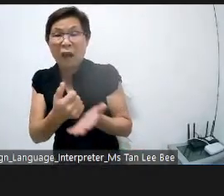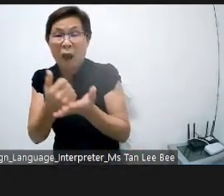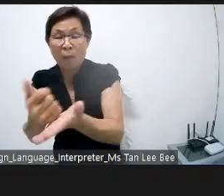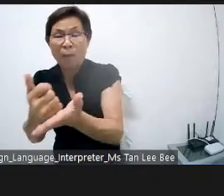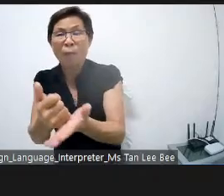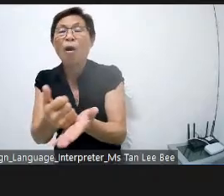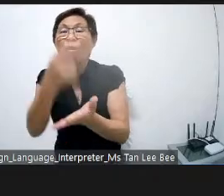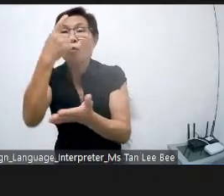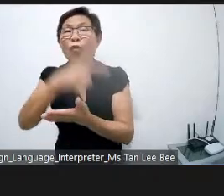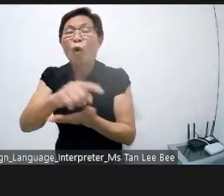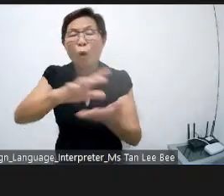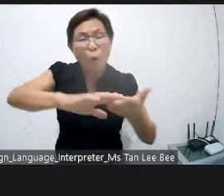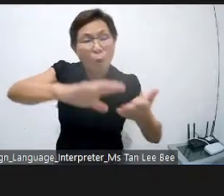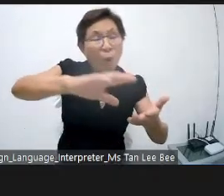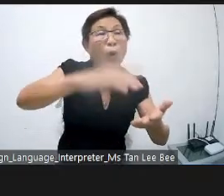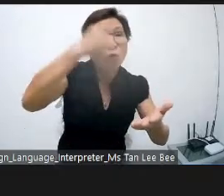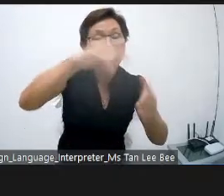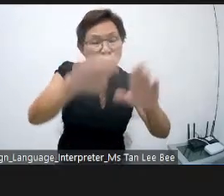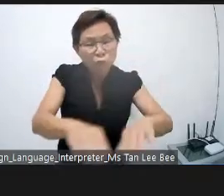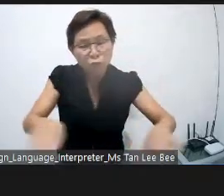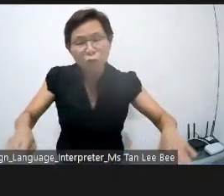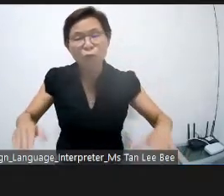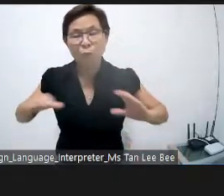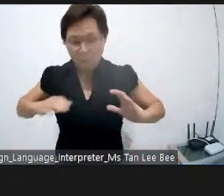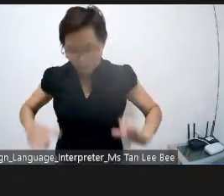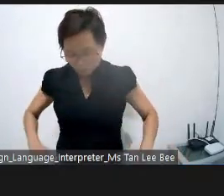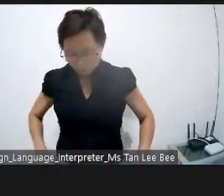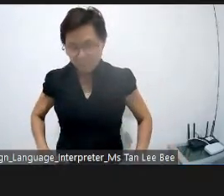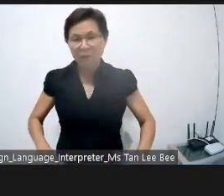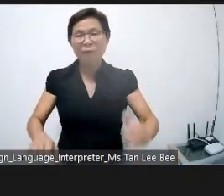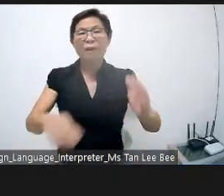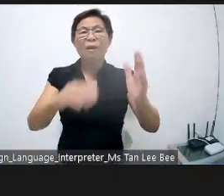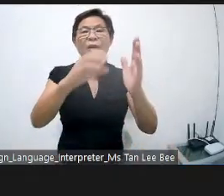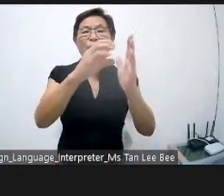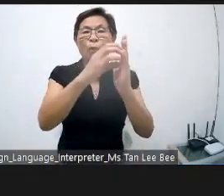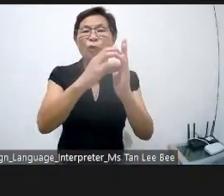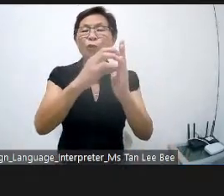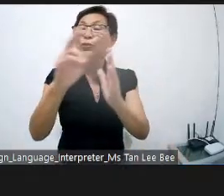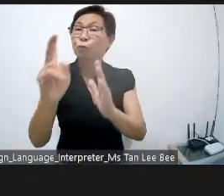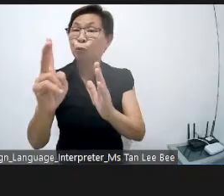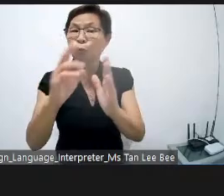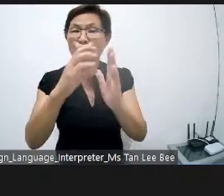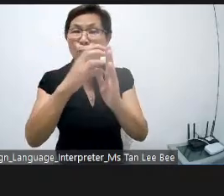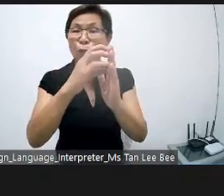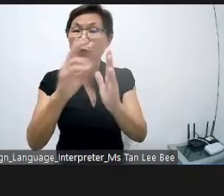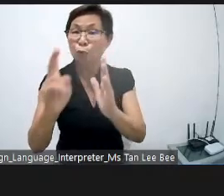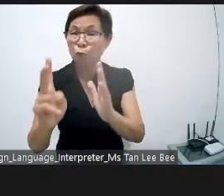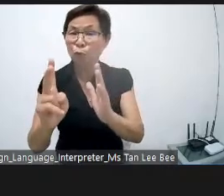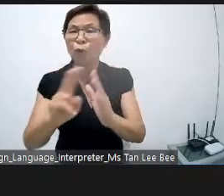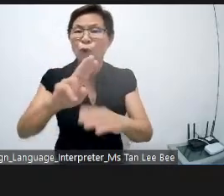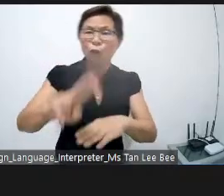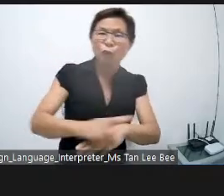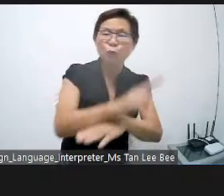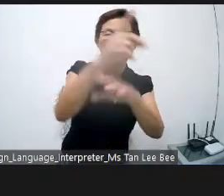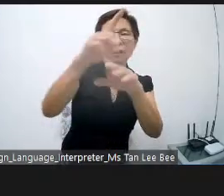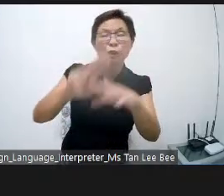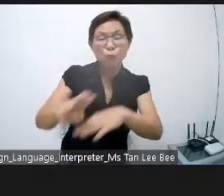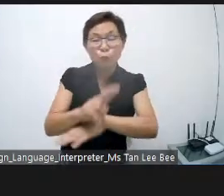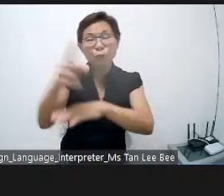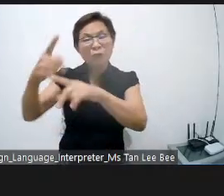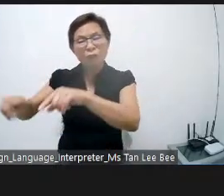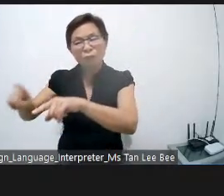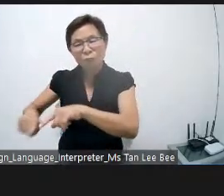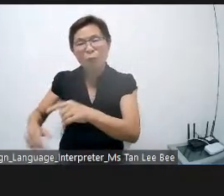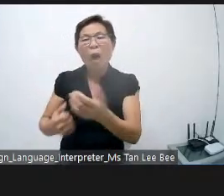of learners with disabilities. Moving on, in Module 2, which is on utilizing different